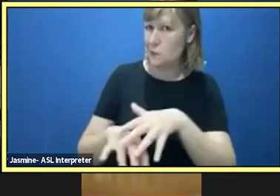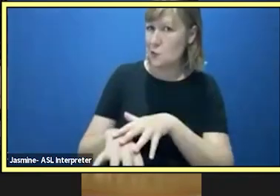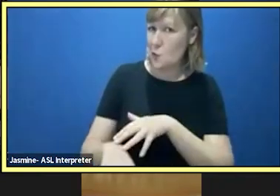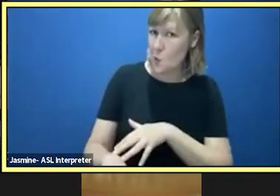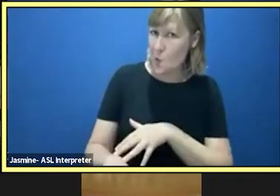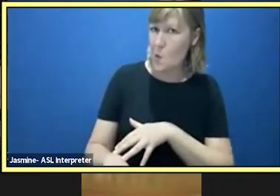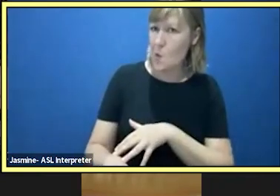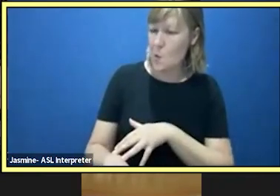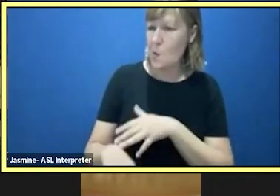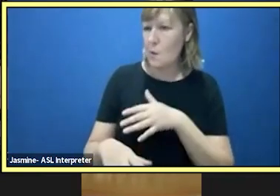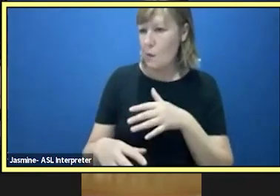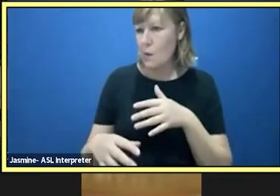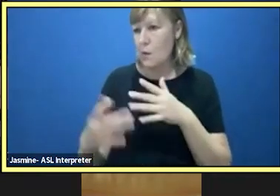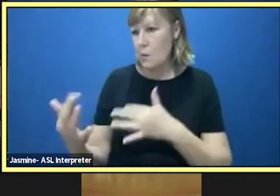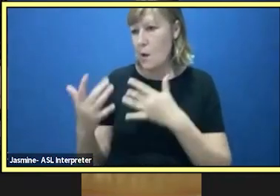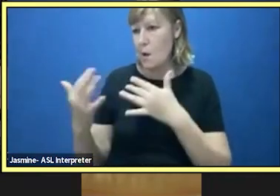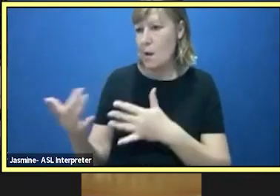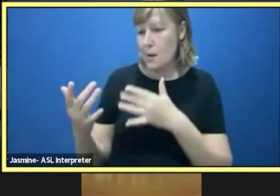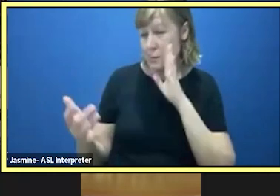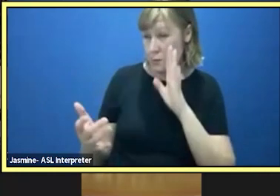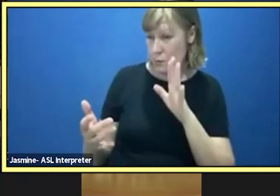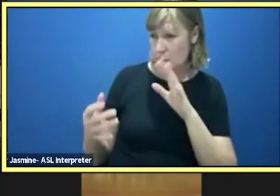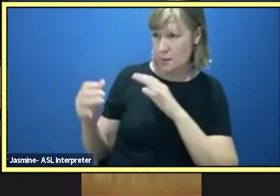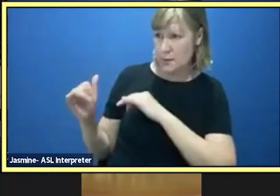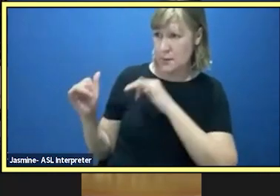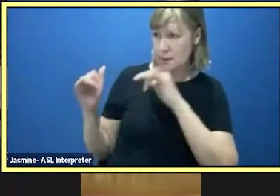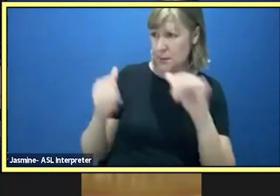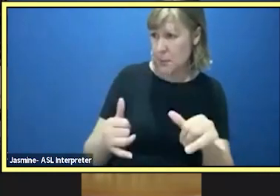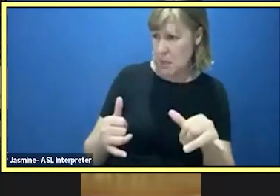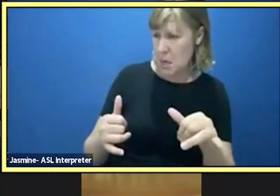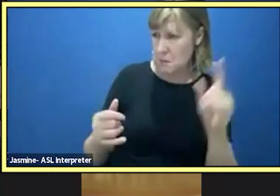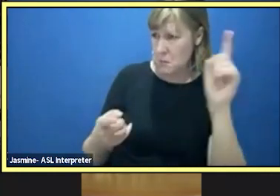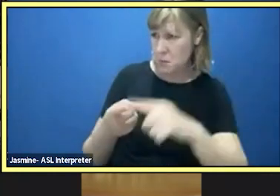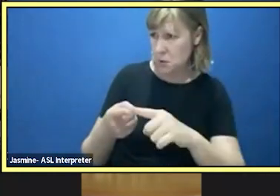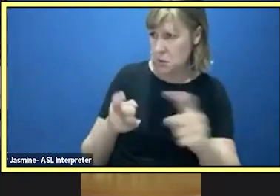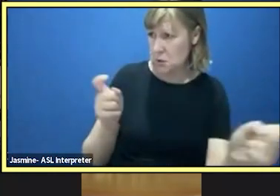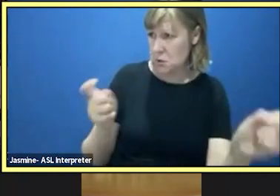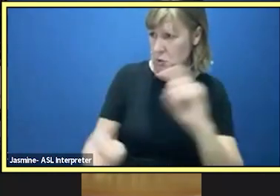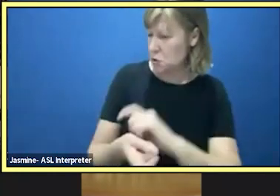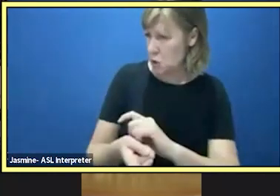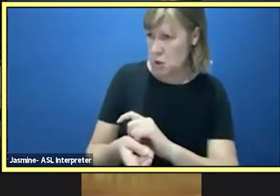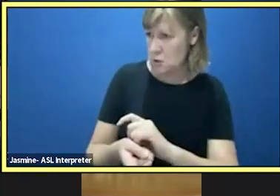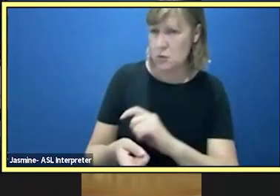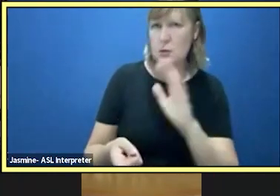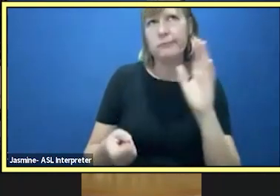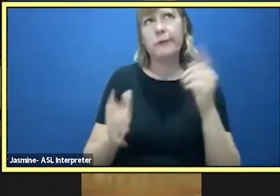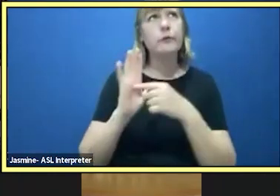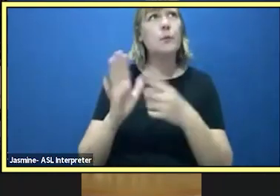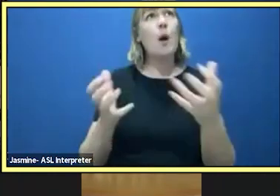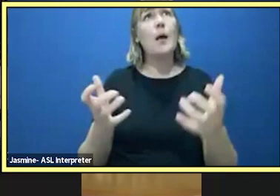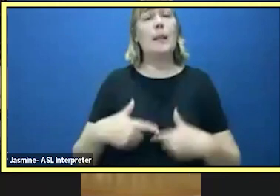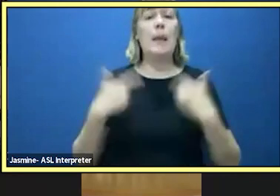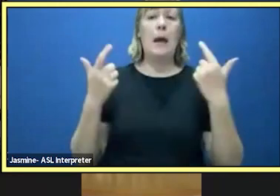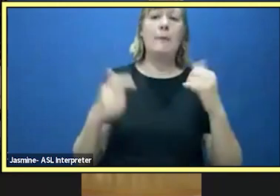until then, even if it surpasses, if they want this to go live January and say next January, they're still looking